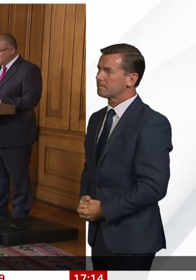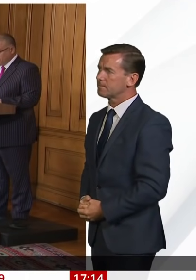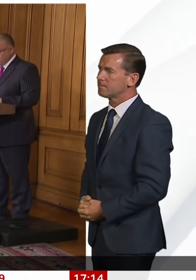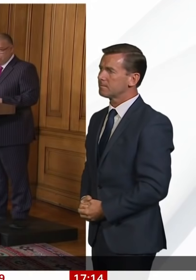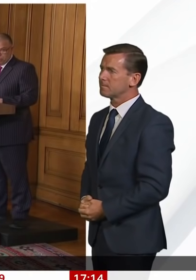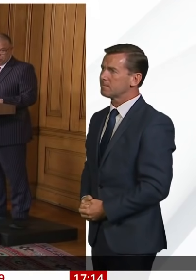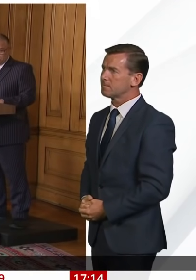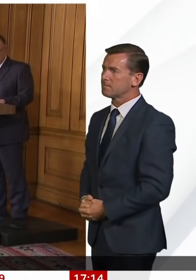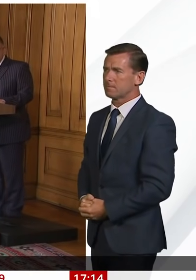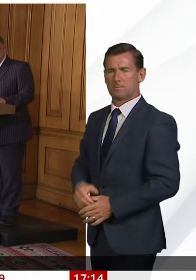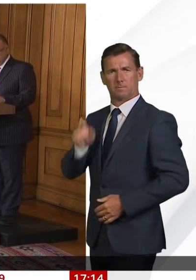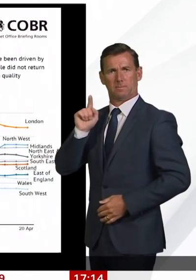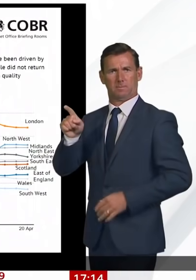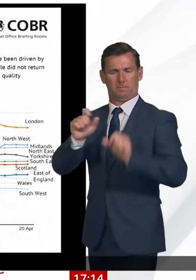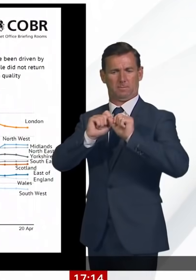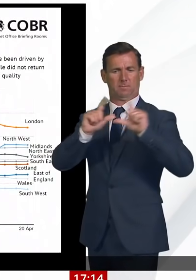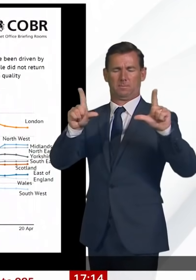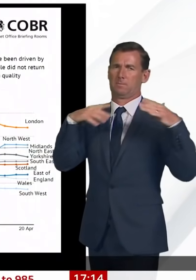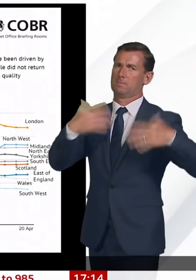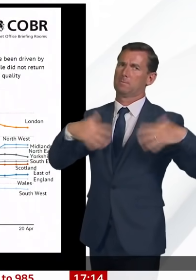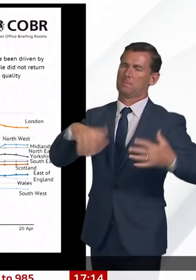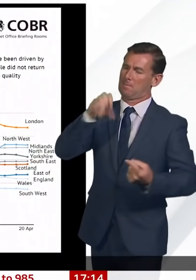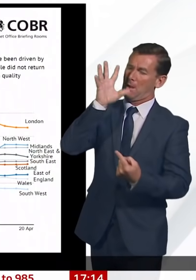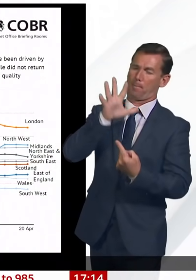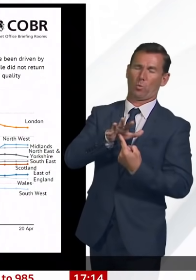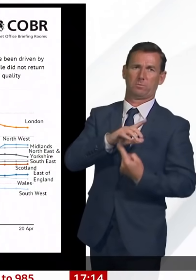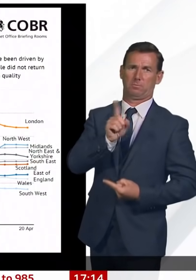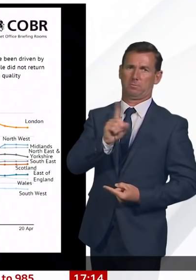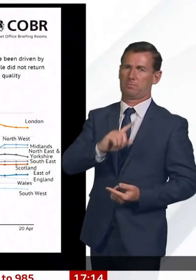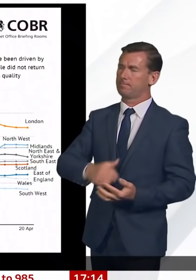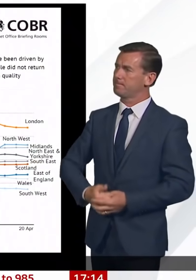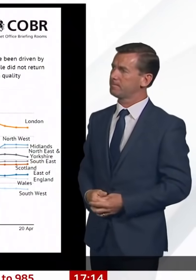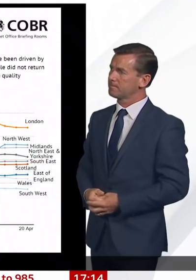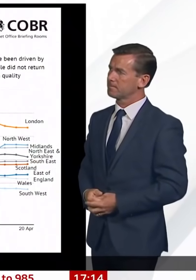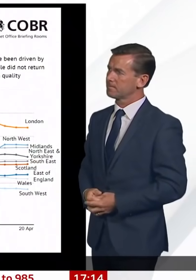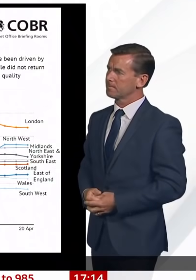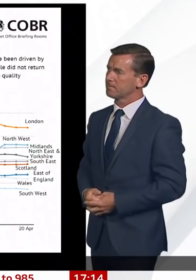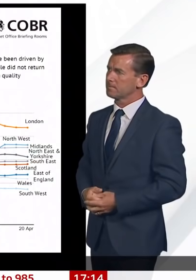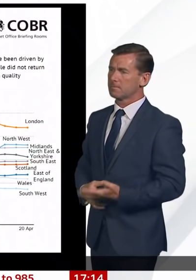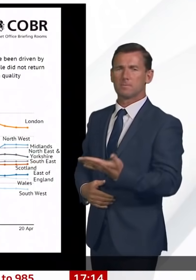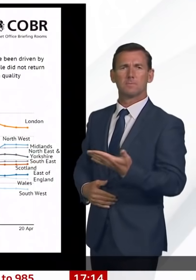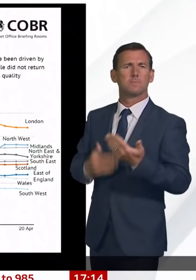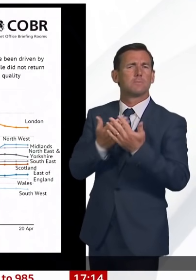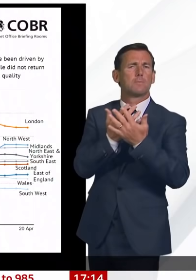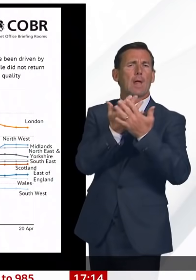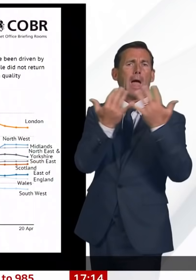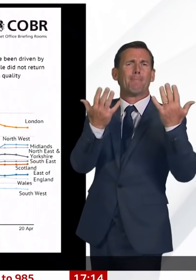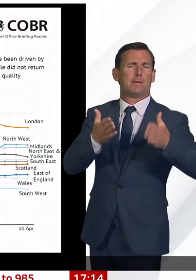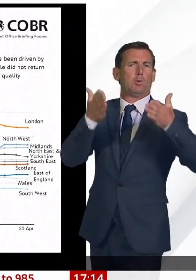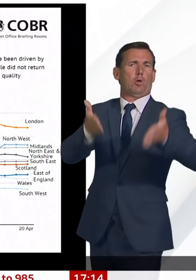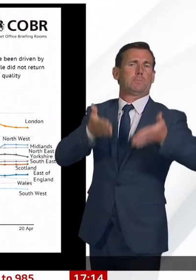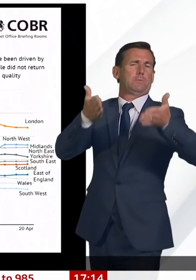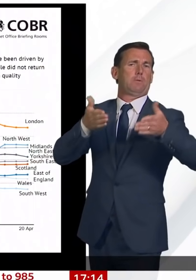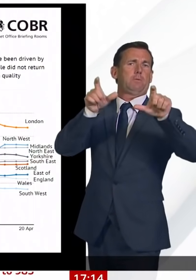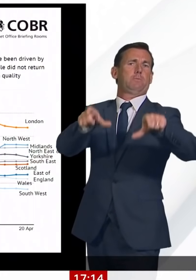Now, this is a very important slide and, of course, refers to the total number of people in hospital